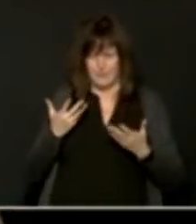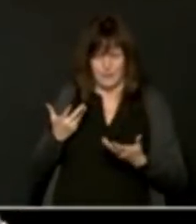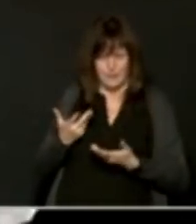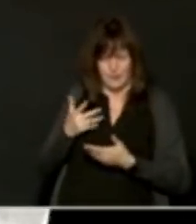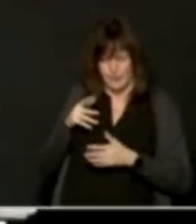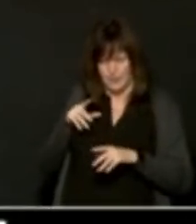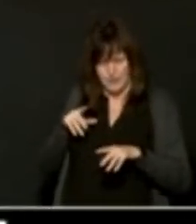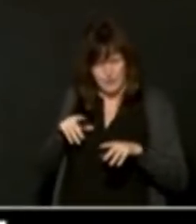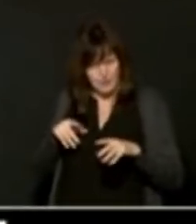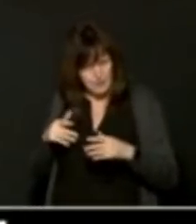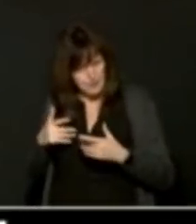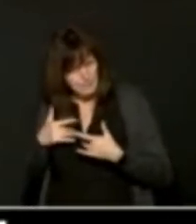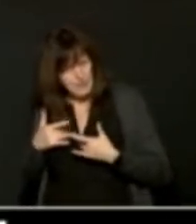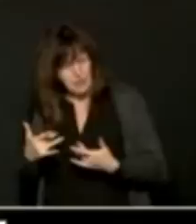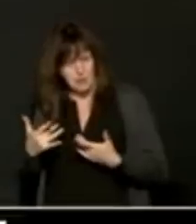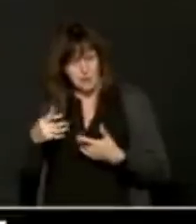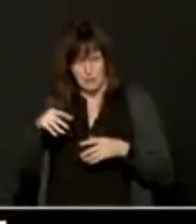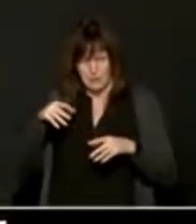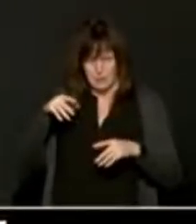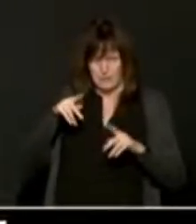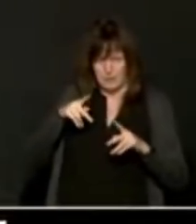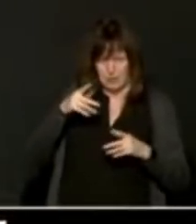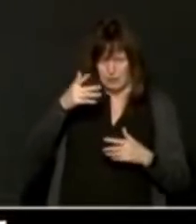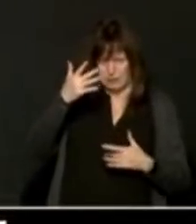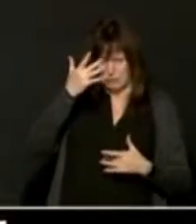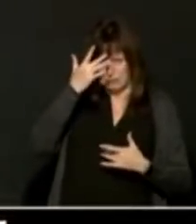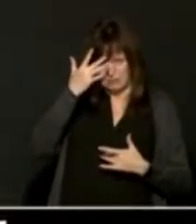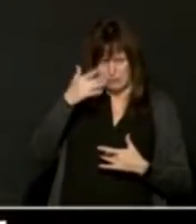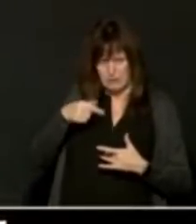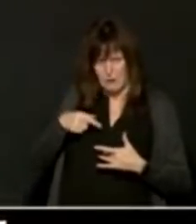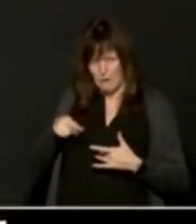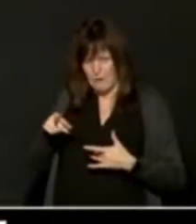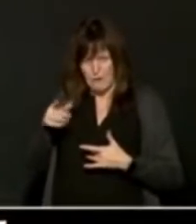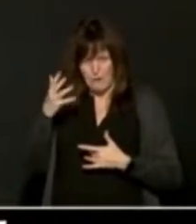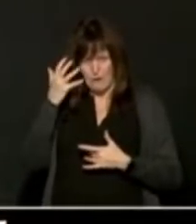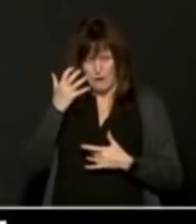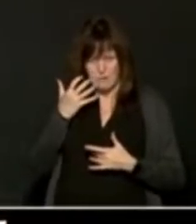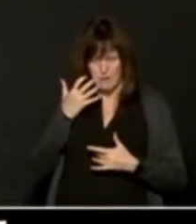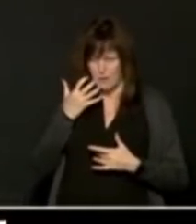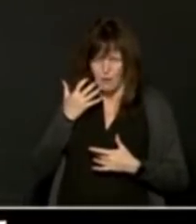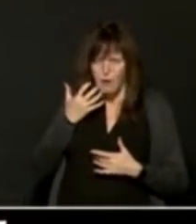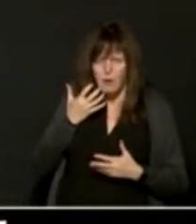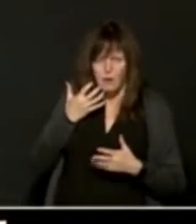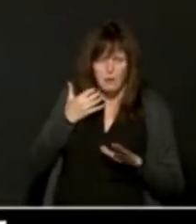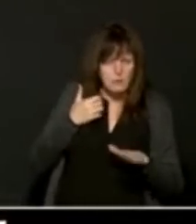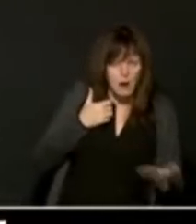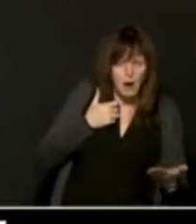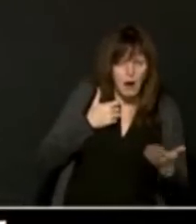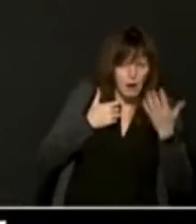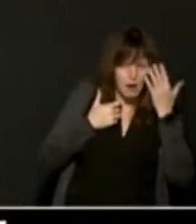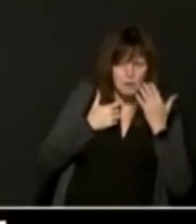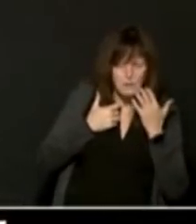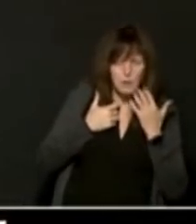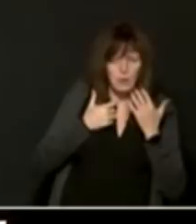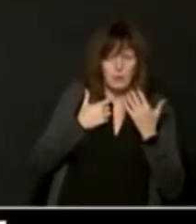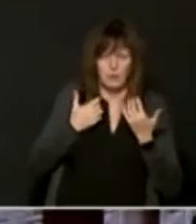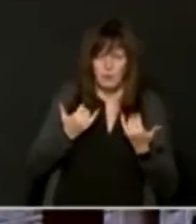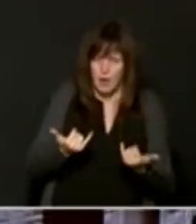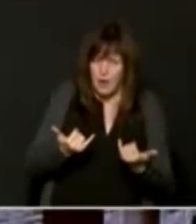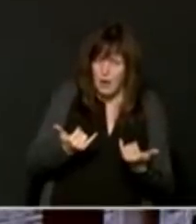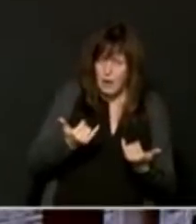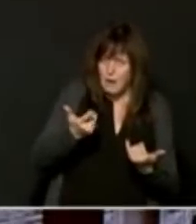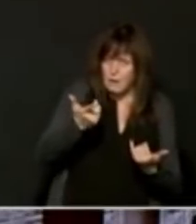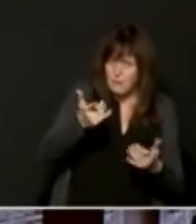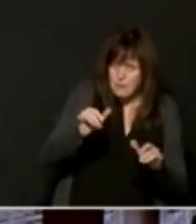hospital and then dying quickly at home. Are we still seeing that? And if so, do you have any statistics on it?